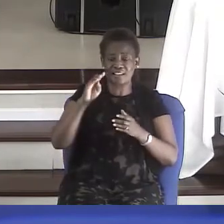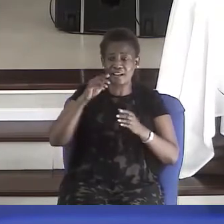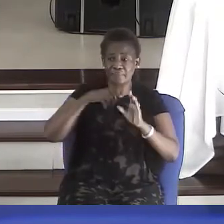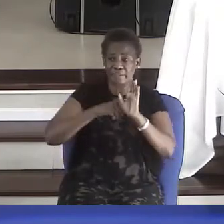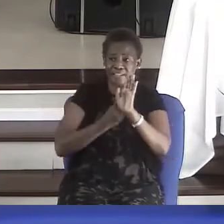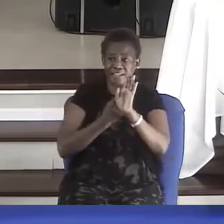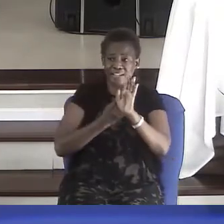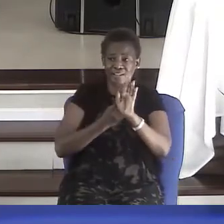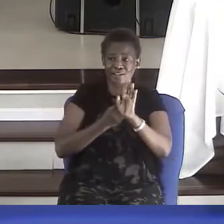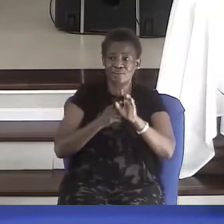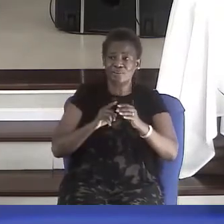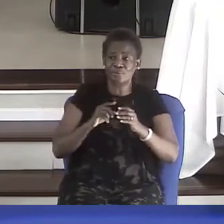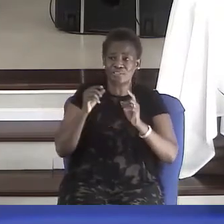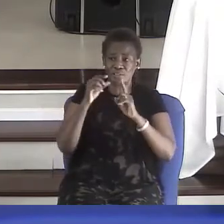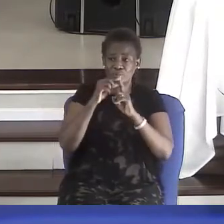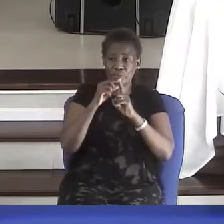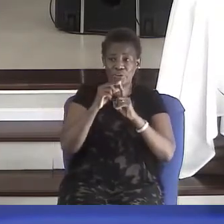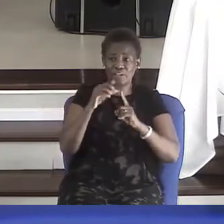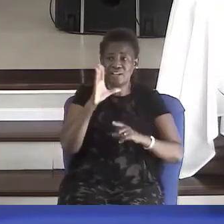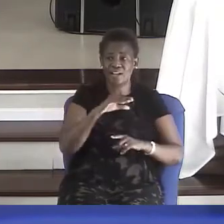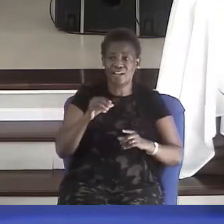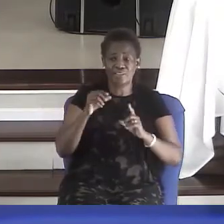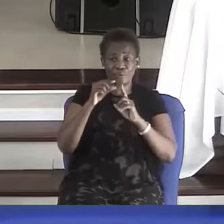Word was God.